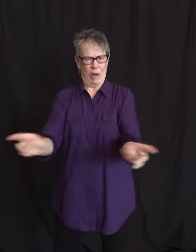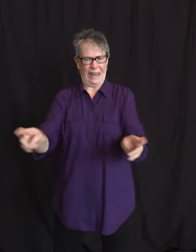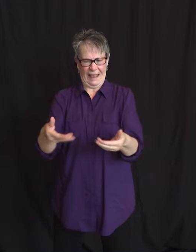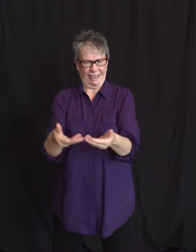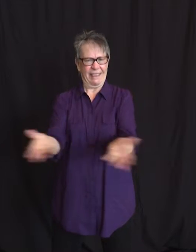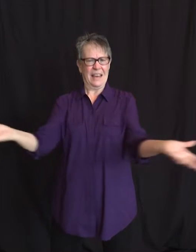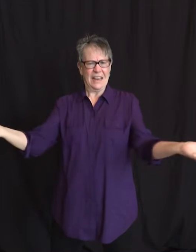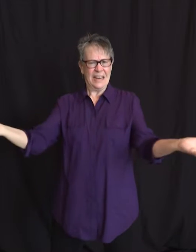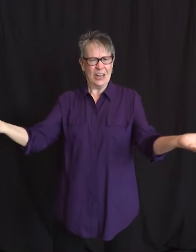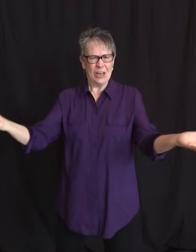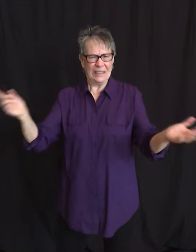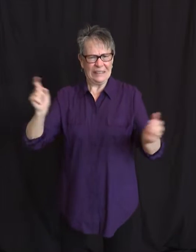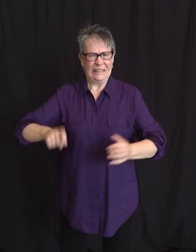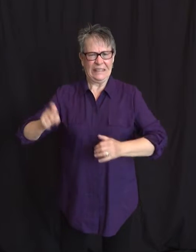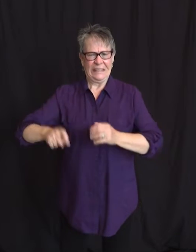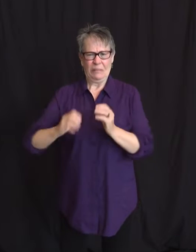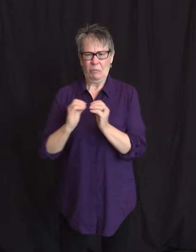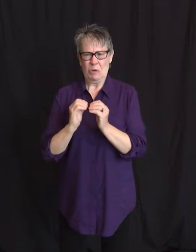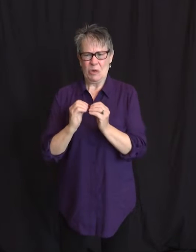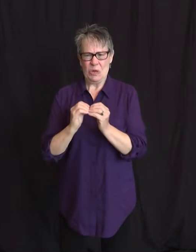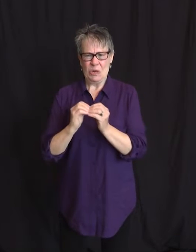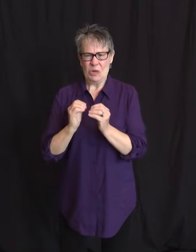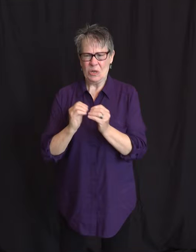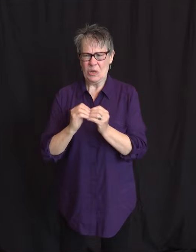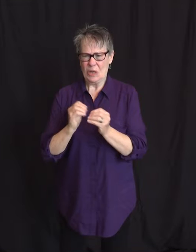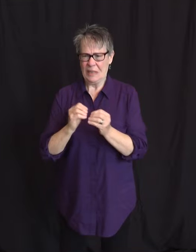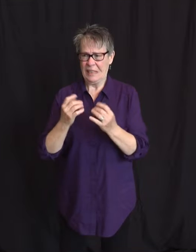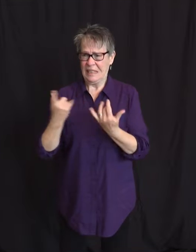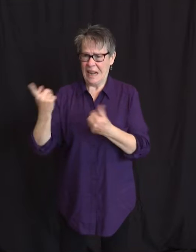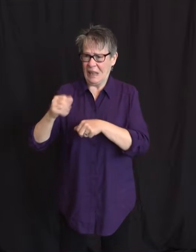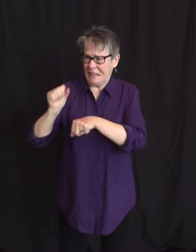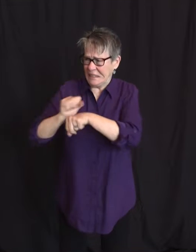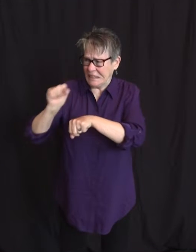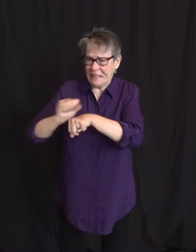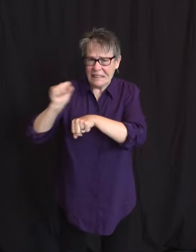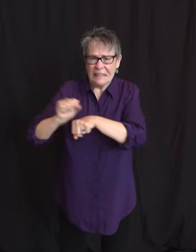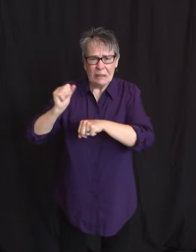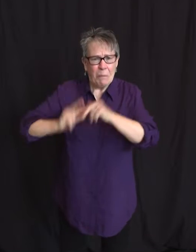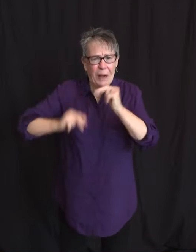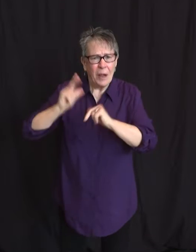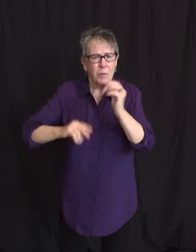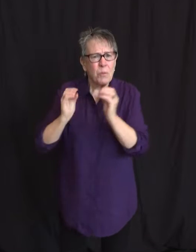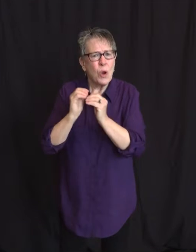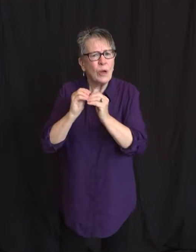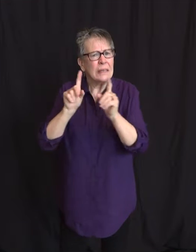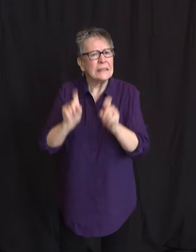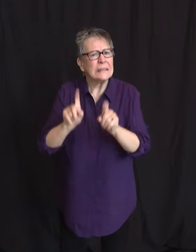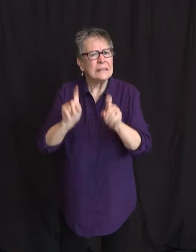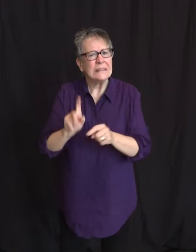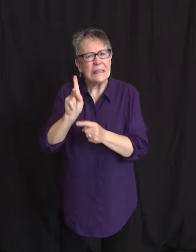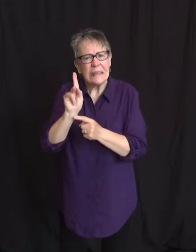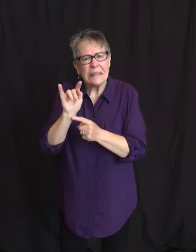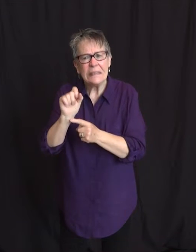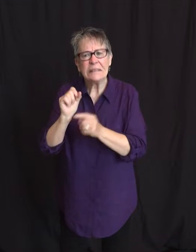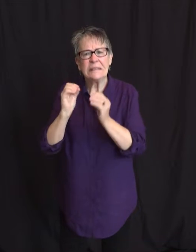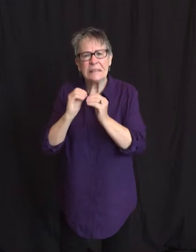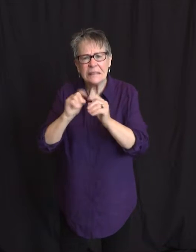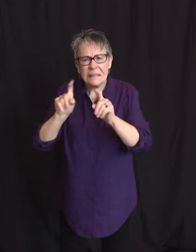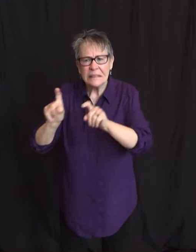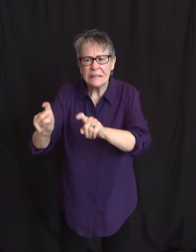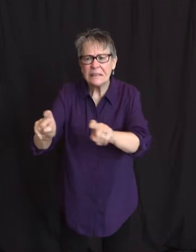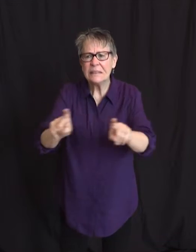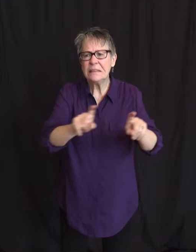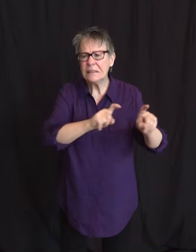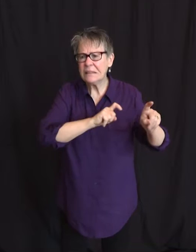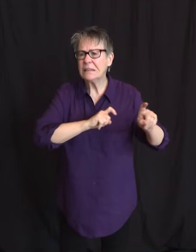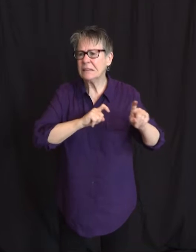toward doubling our diagnostic testing capacity by the end of May, and having everything in place from the kits themselves to